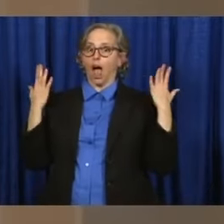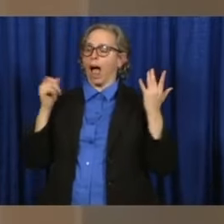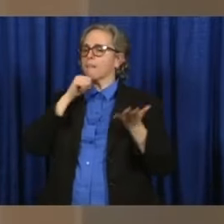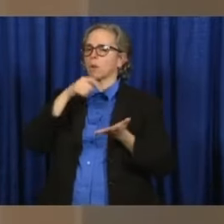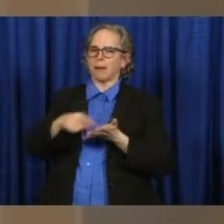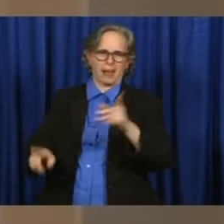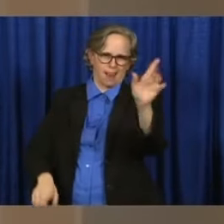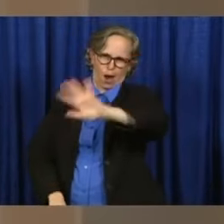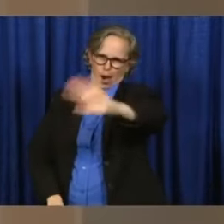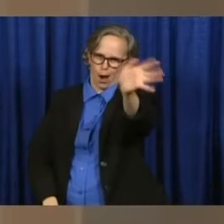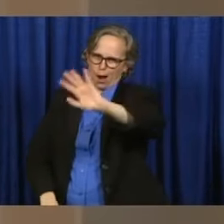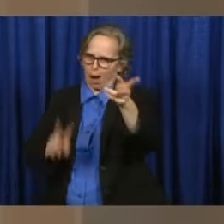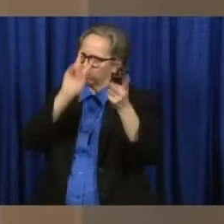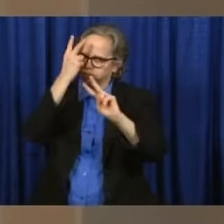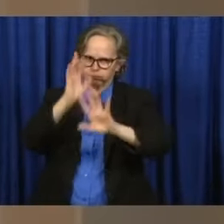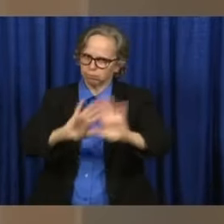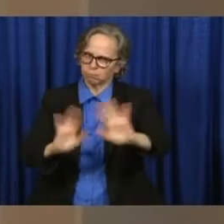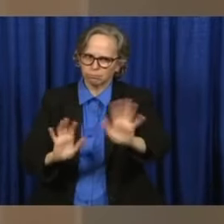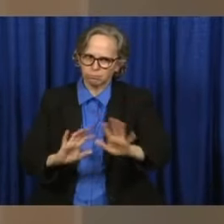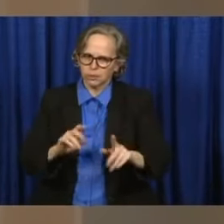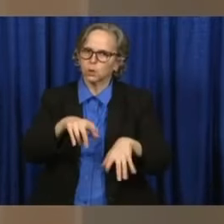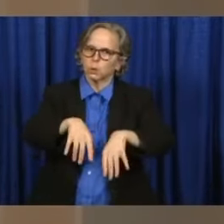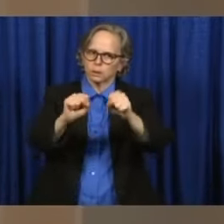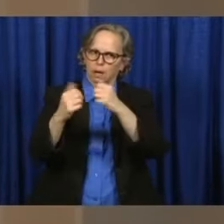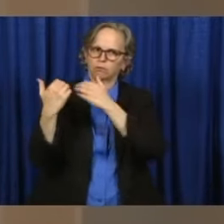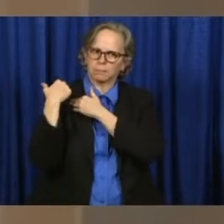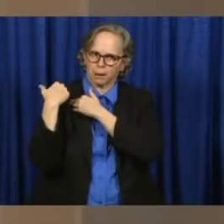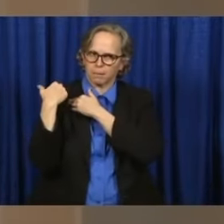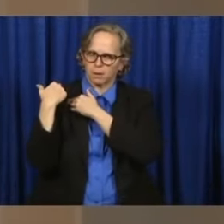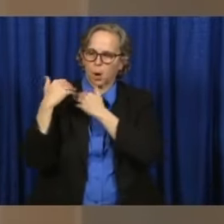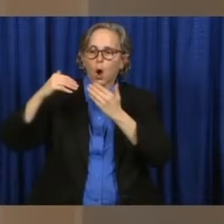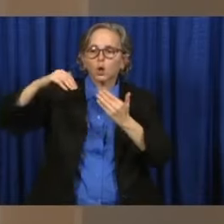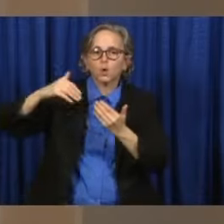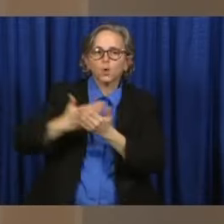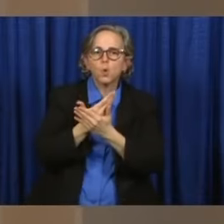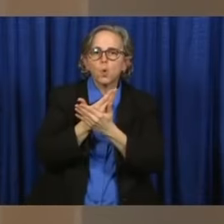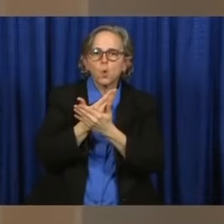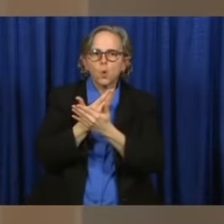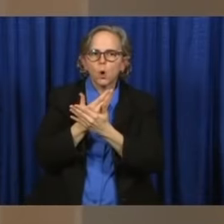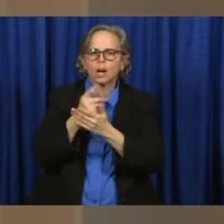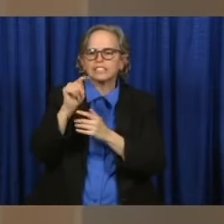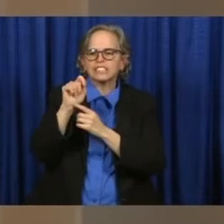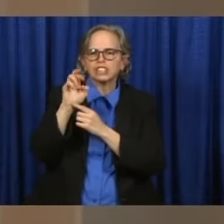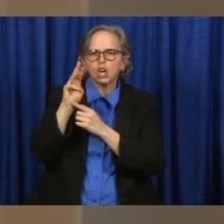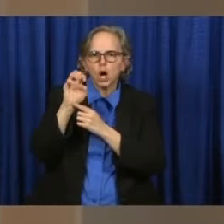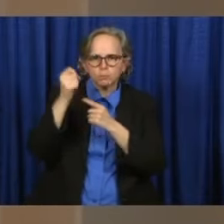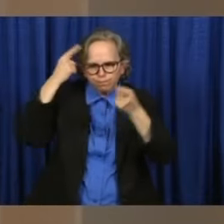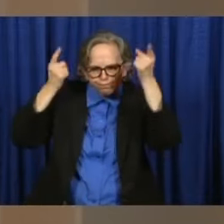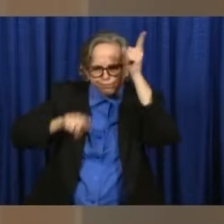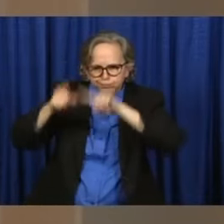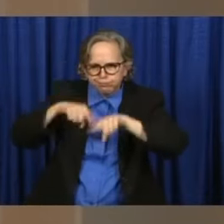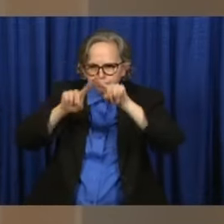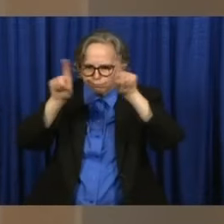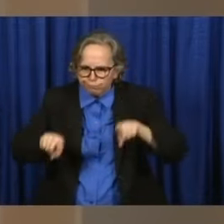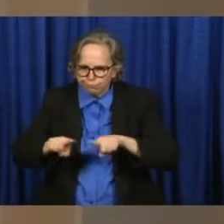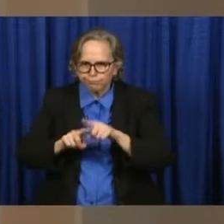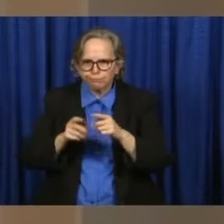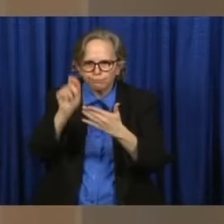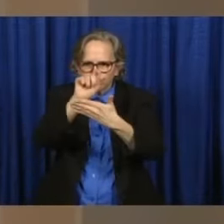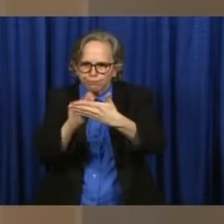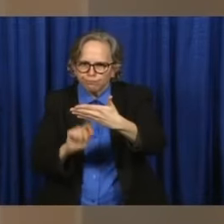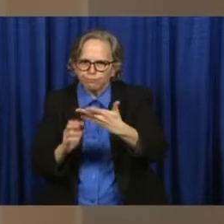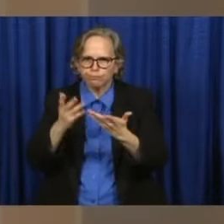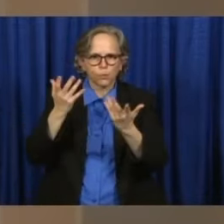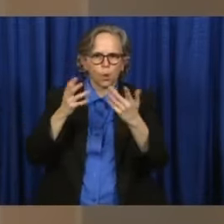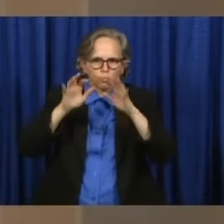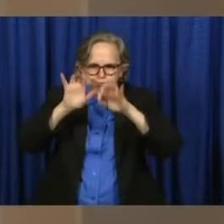new arrangements. The unemployment numbers. I know that the national numbers came out this morning. They were very